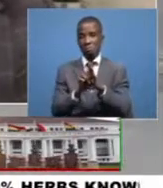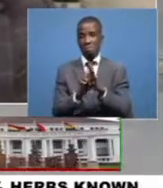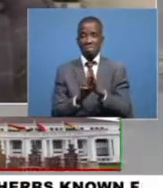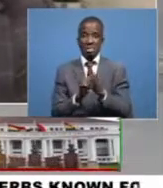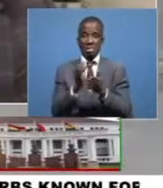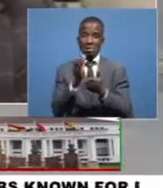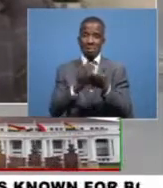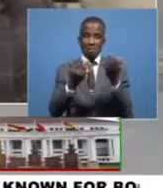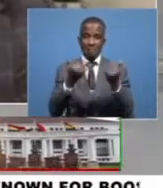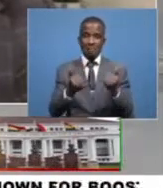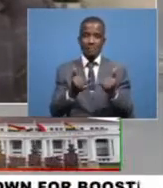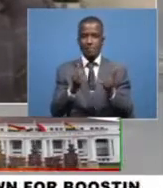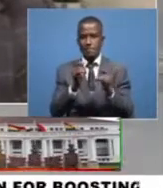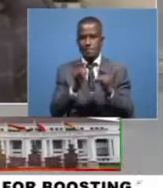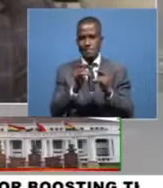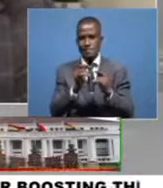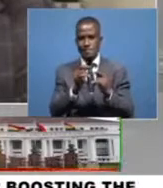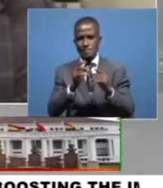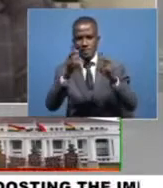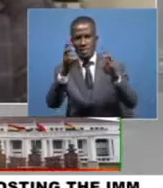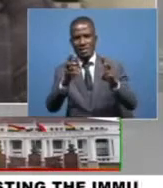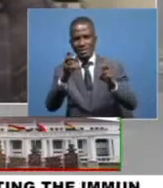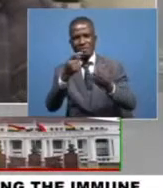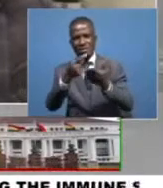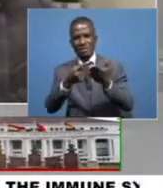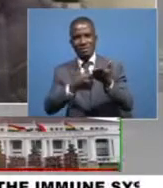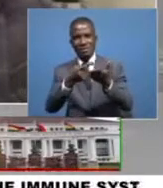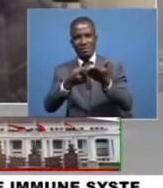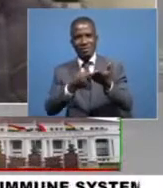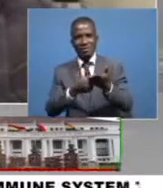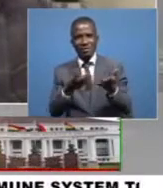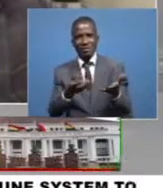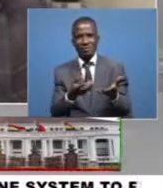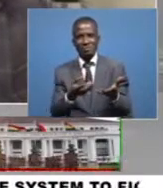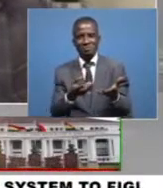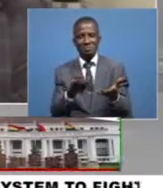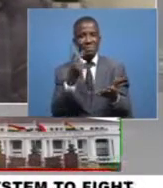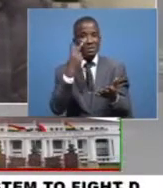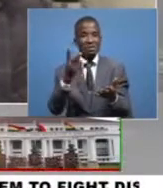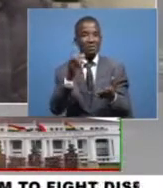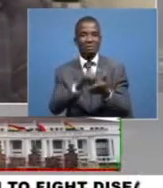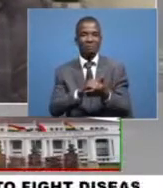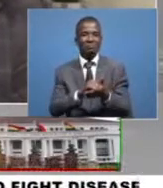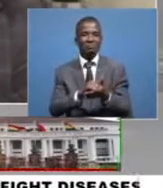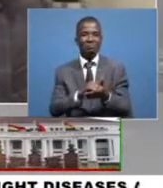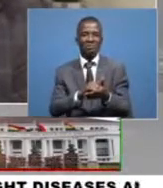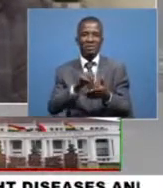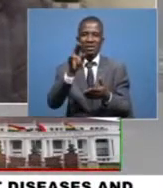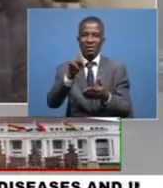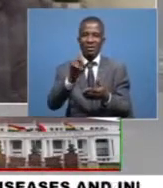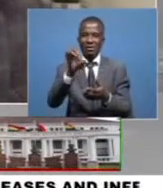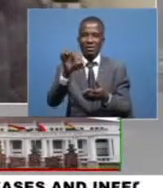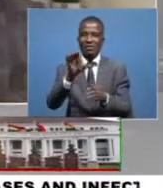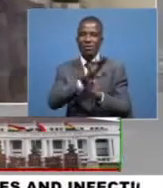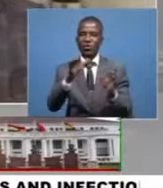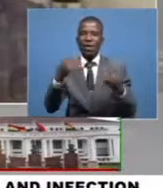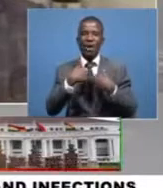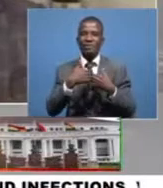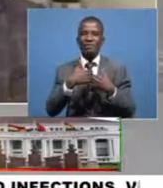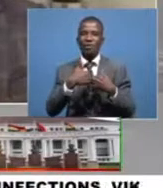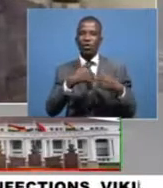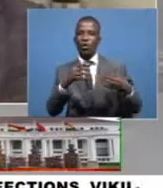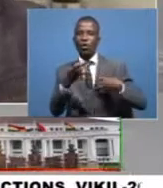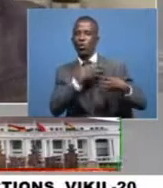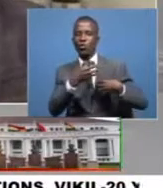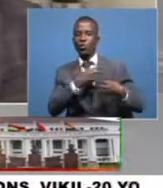civil trials is referred to as a submission of no case. So a submission of no case is essentially where